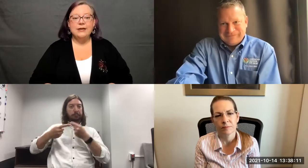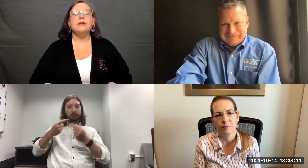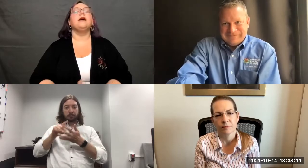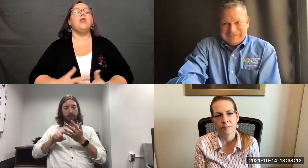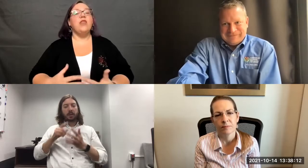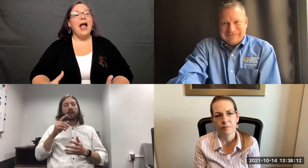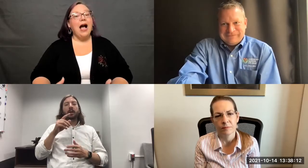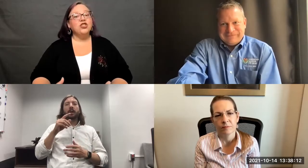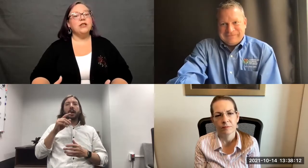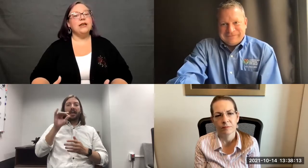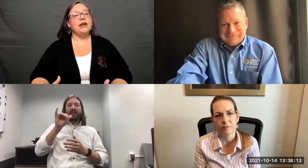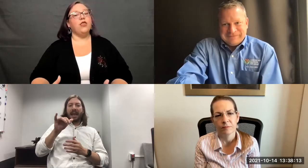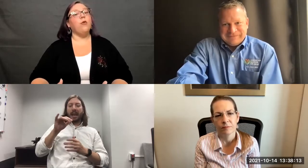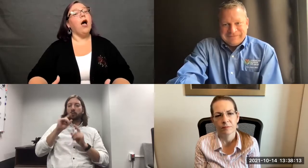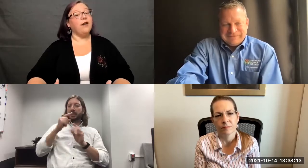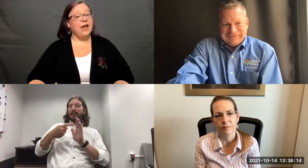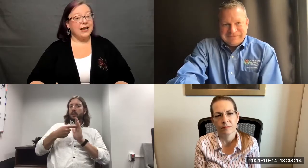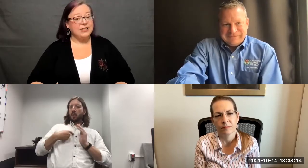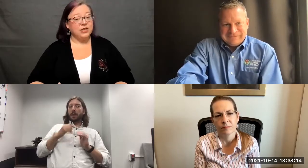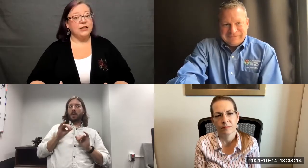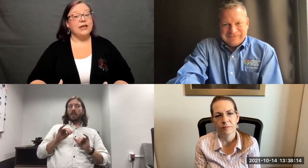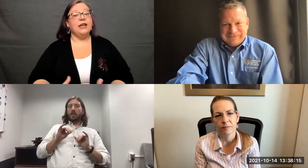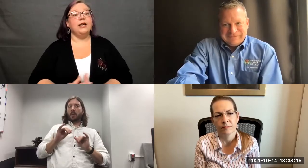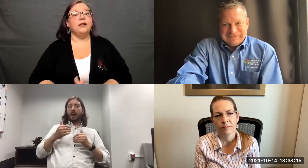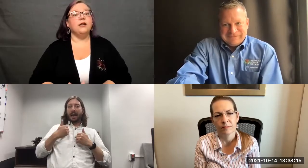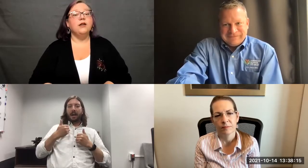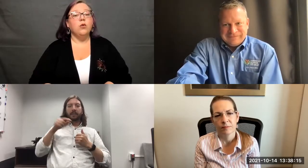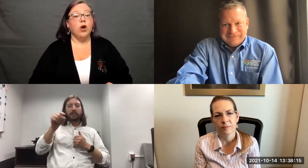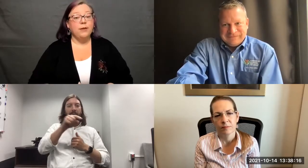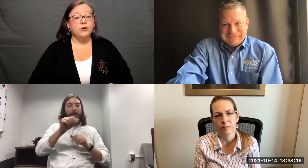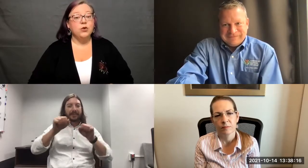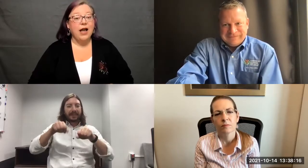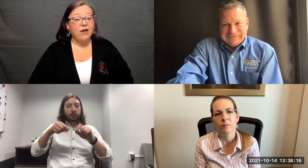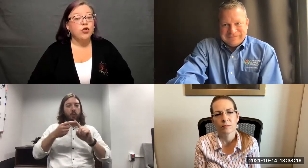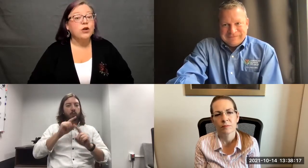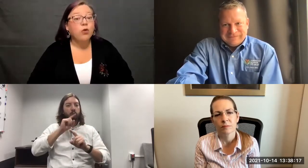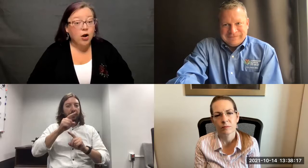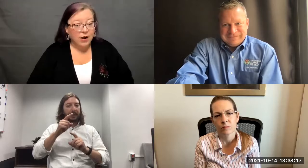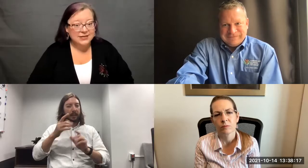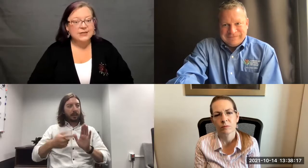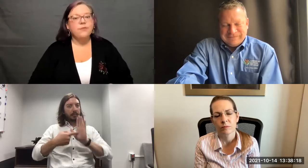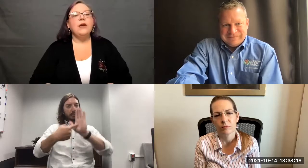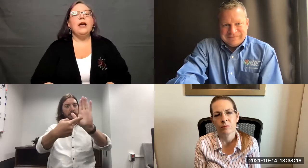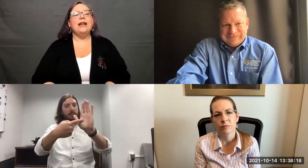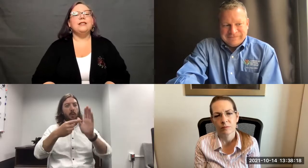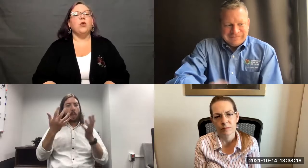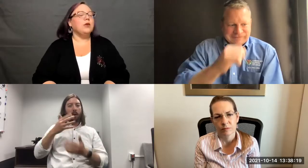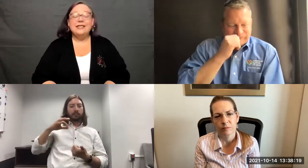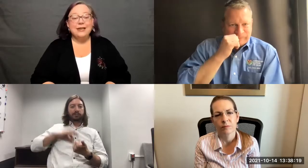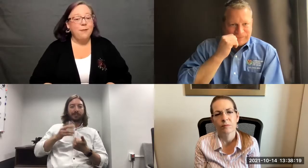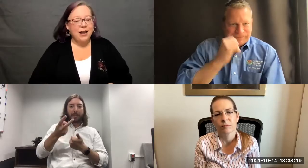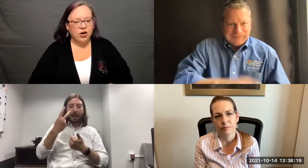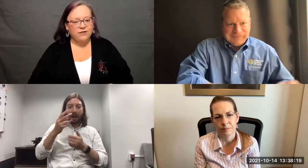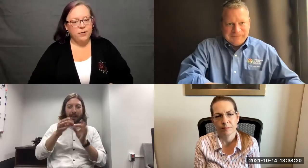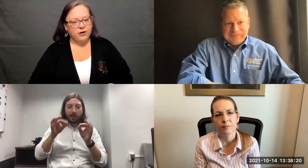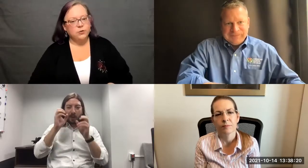3, they actually thrived academically and were able to have good progress. And so it